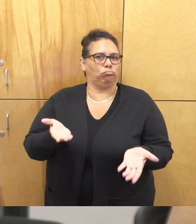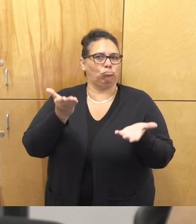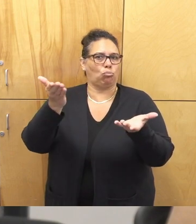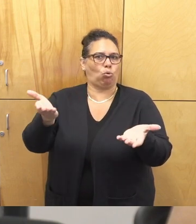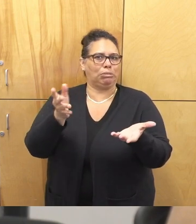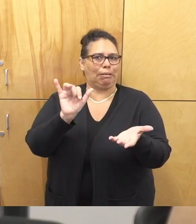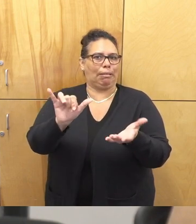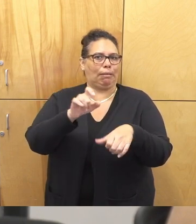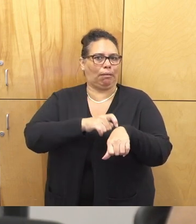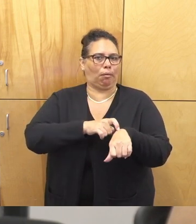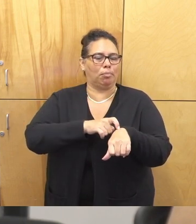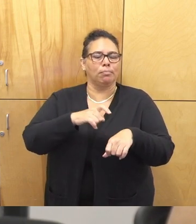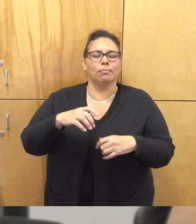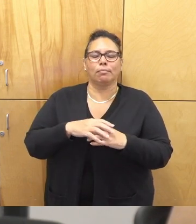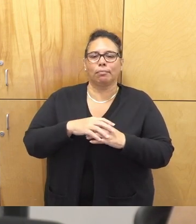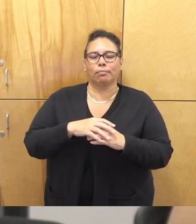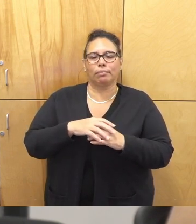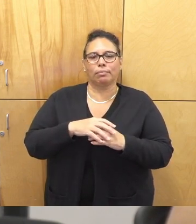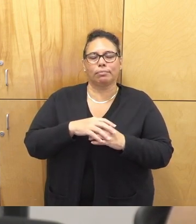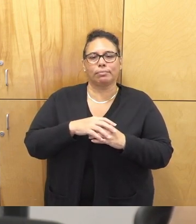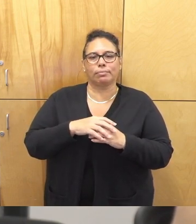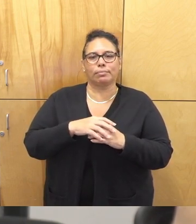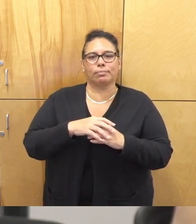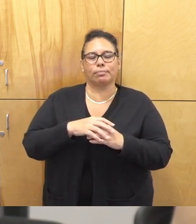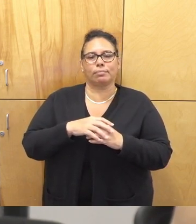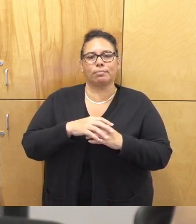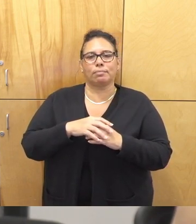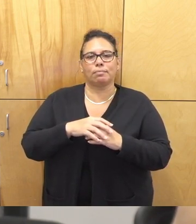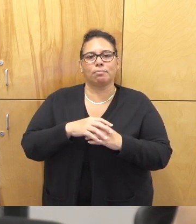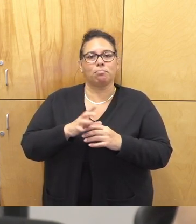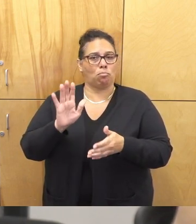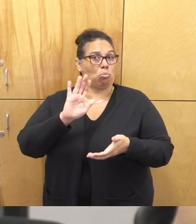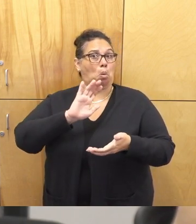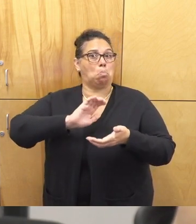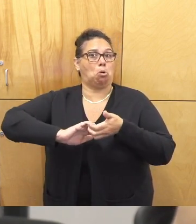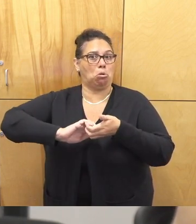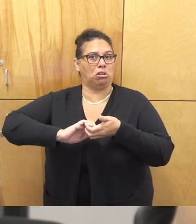that time. And that partnership, as I said,